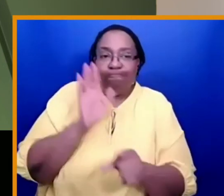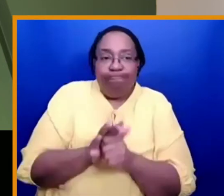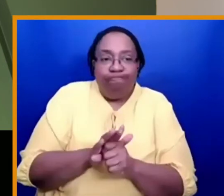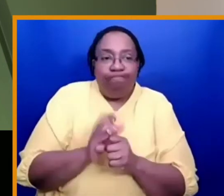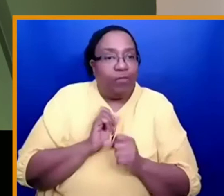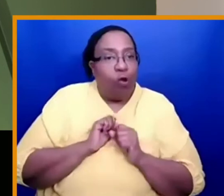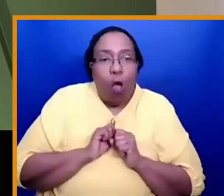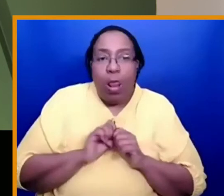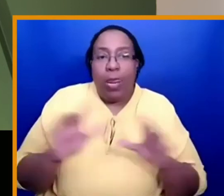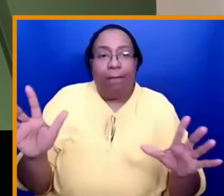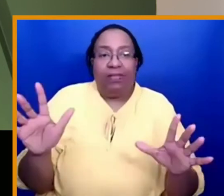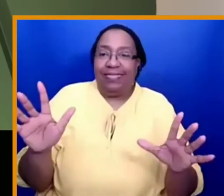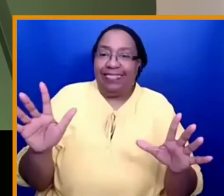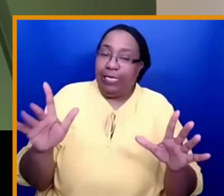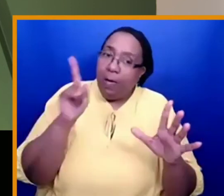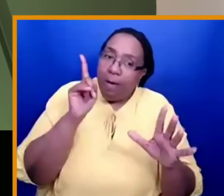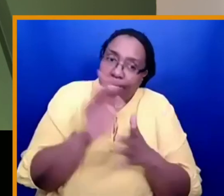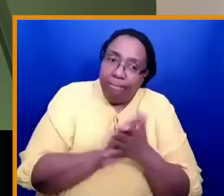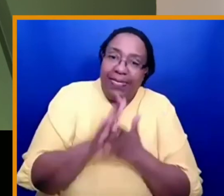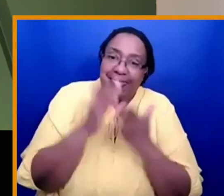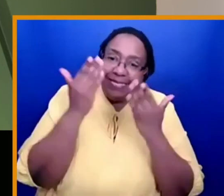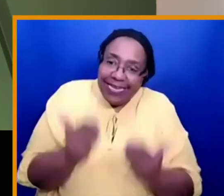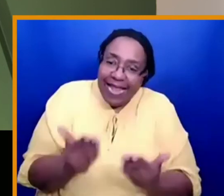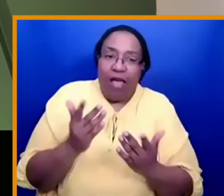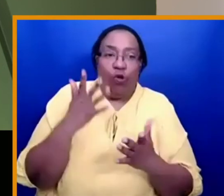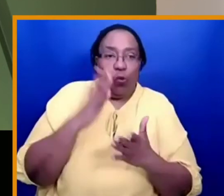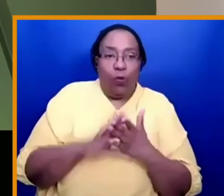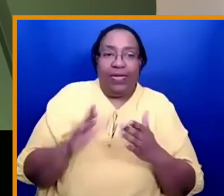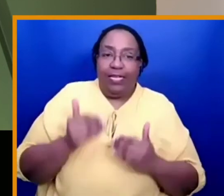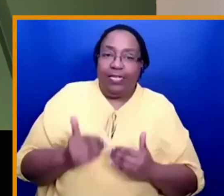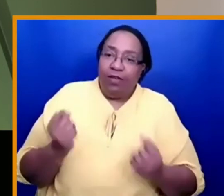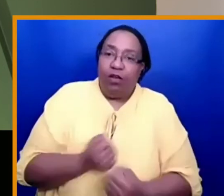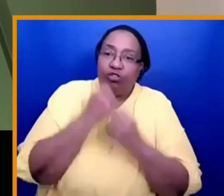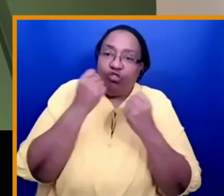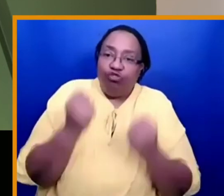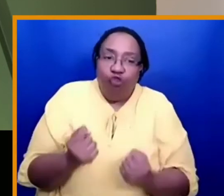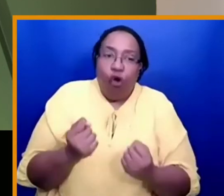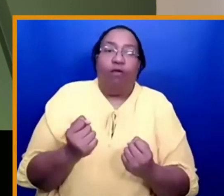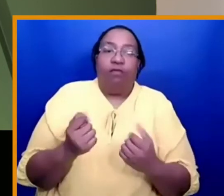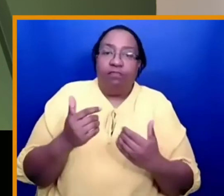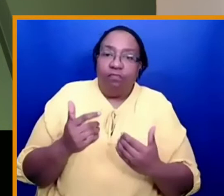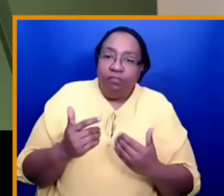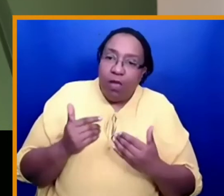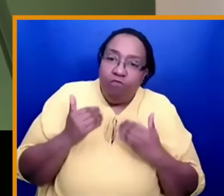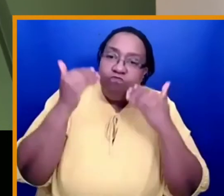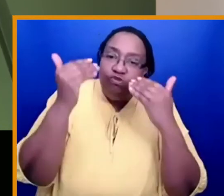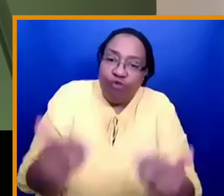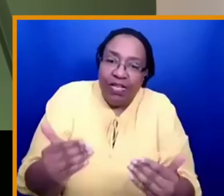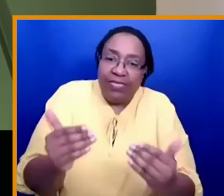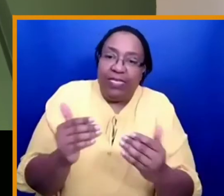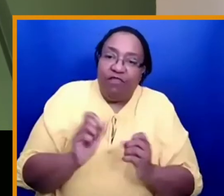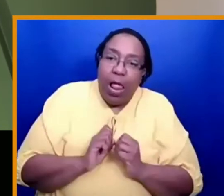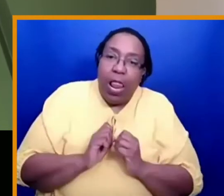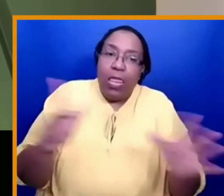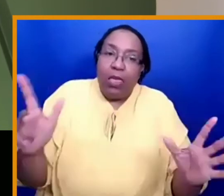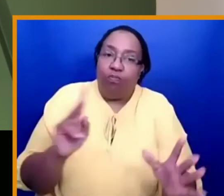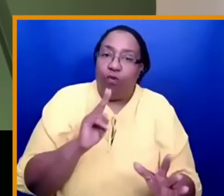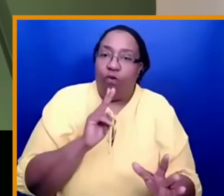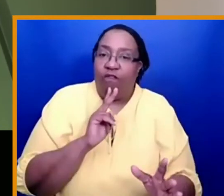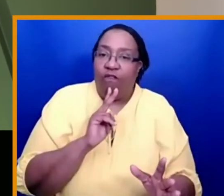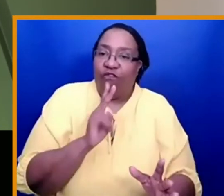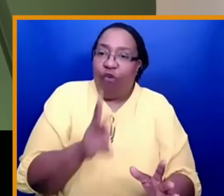strong, progressive, and importantly, liberal voice. Our liberal voice. Now, 6 months ago, the